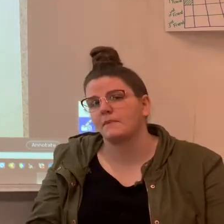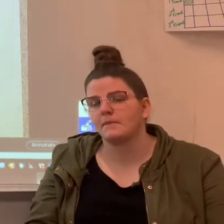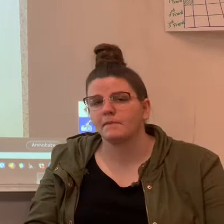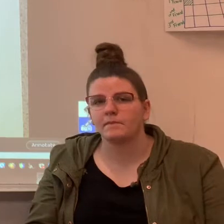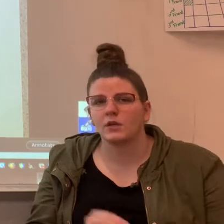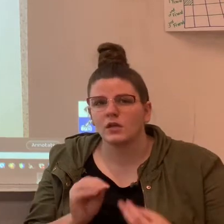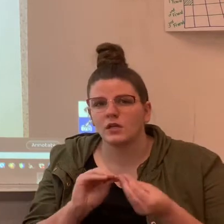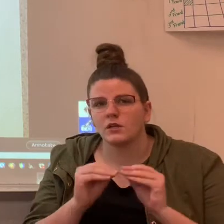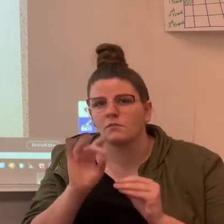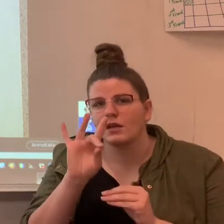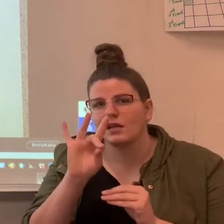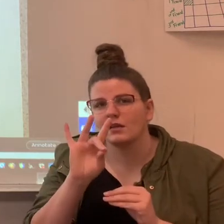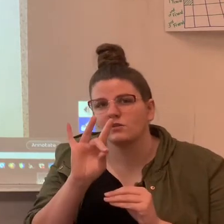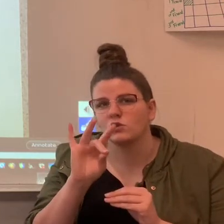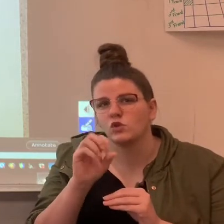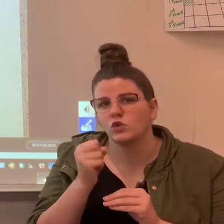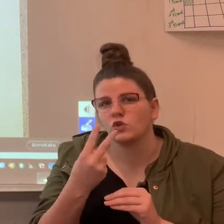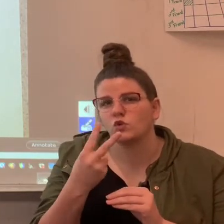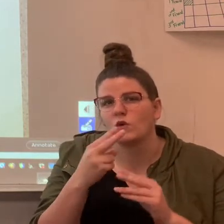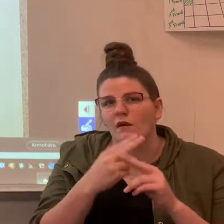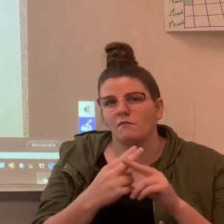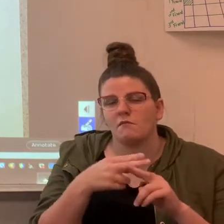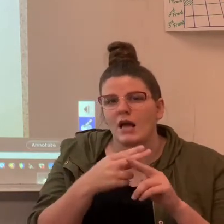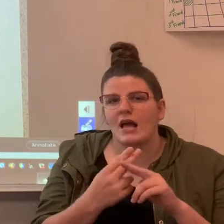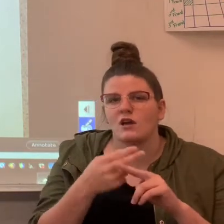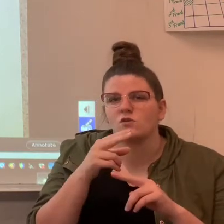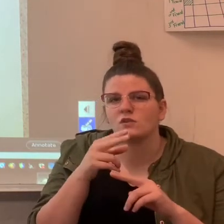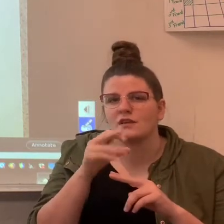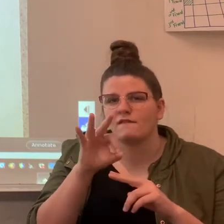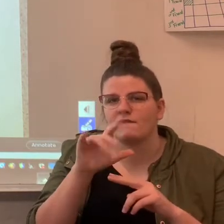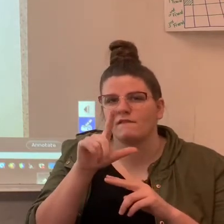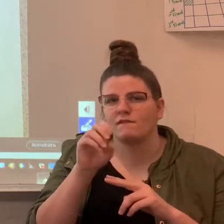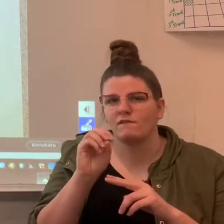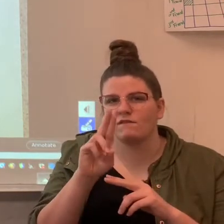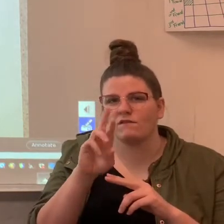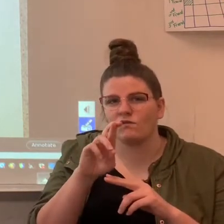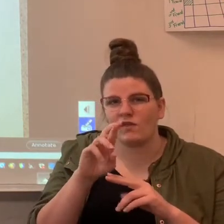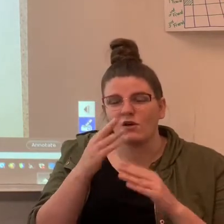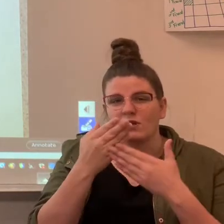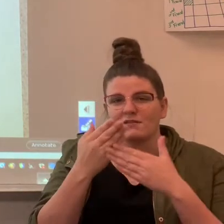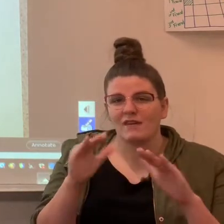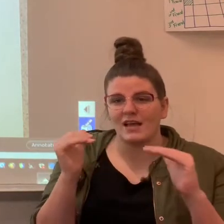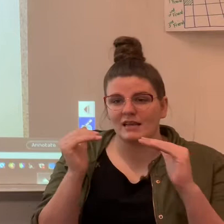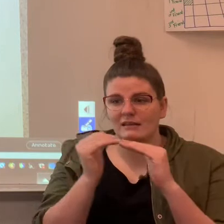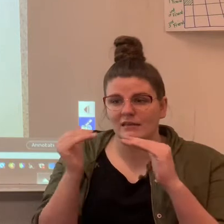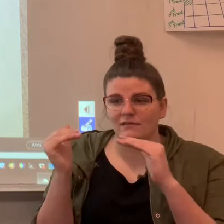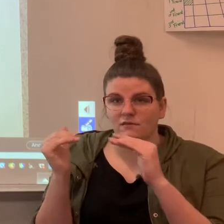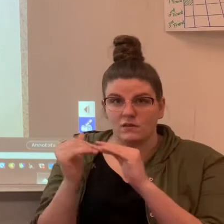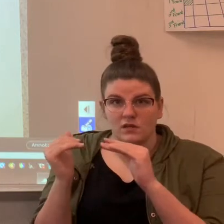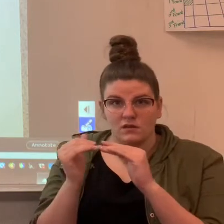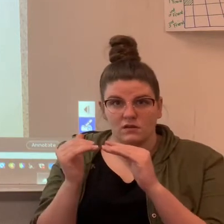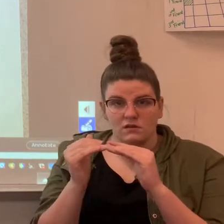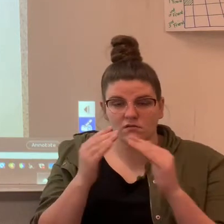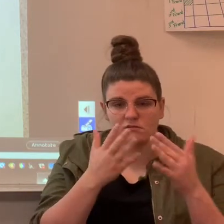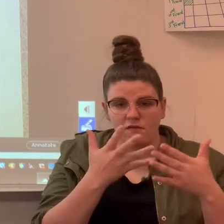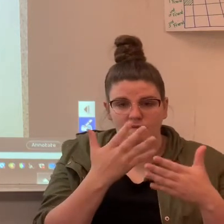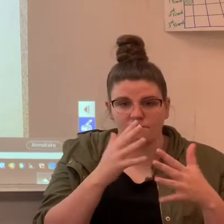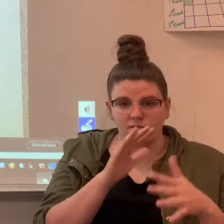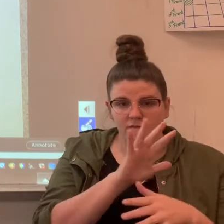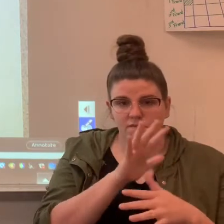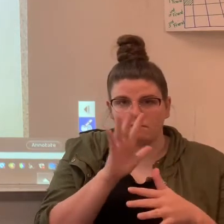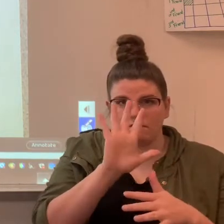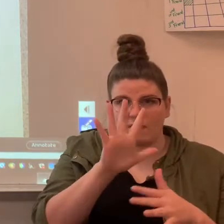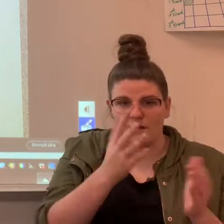Number 8, 12 pounds of flour are divided evenly into 5 bowls. So we have 12